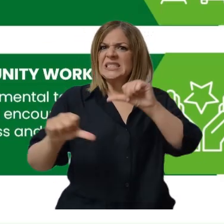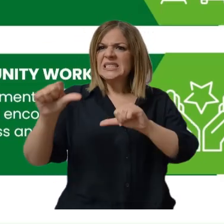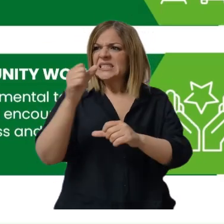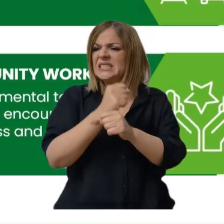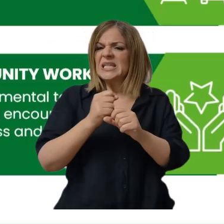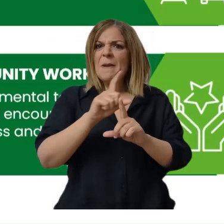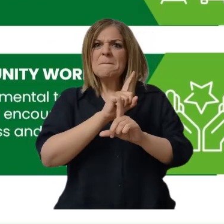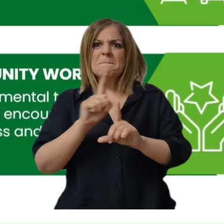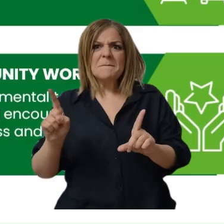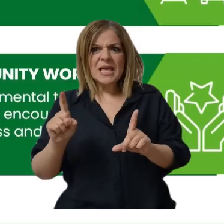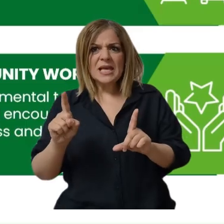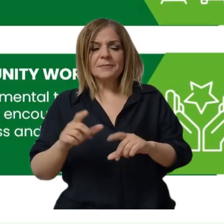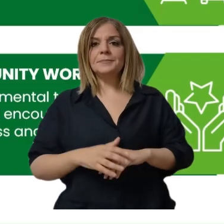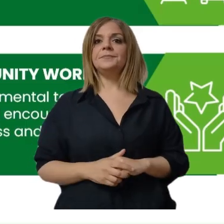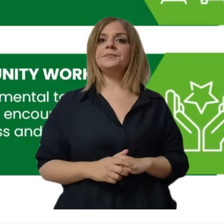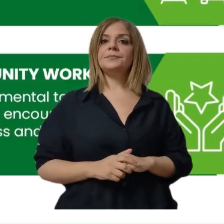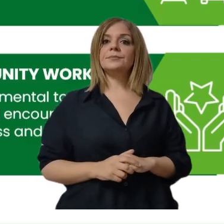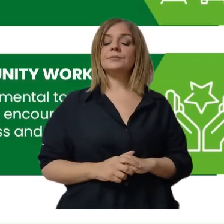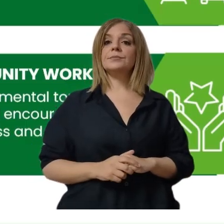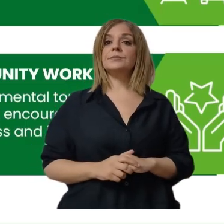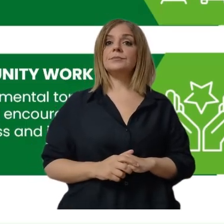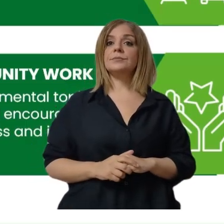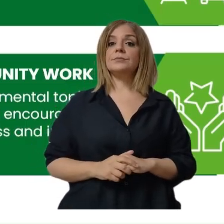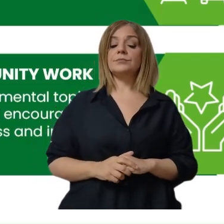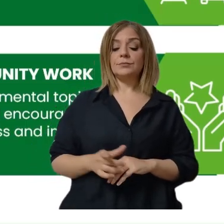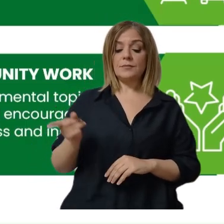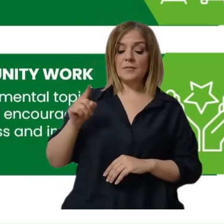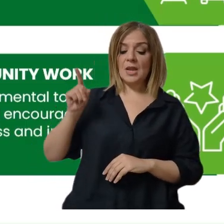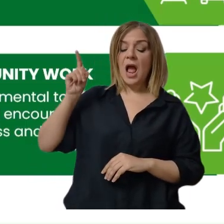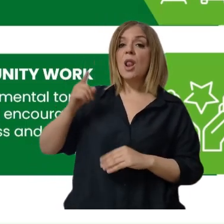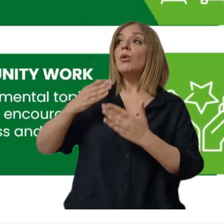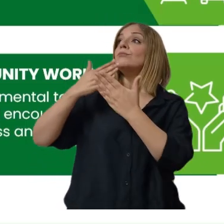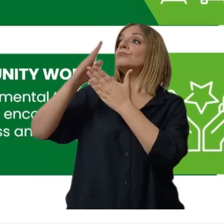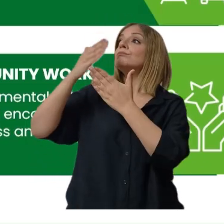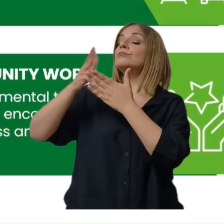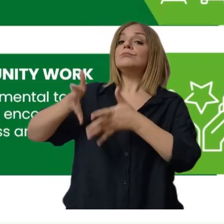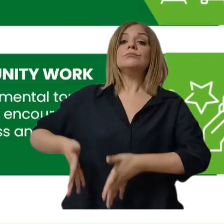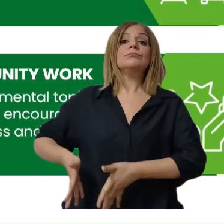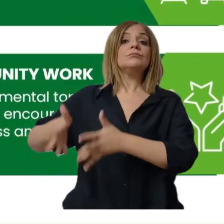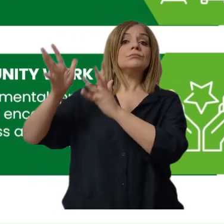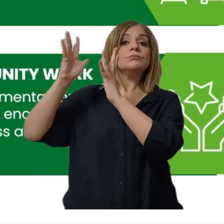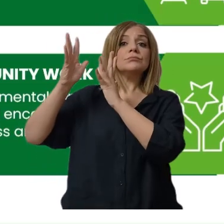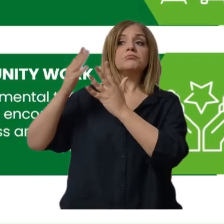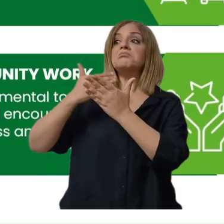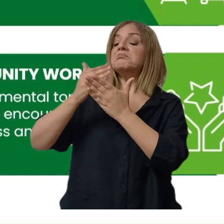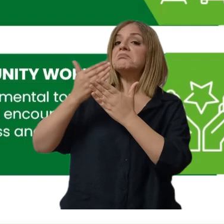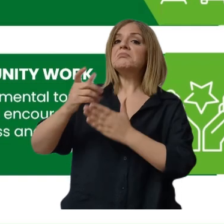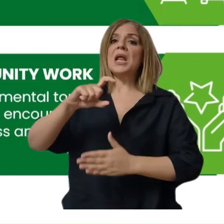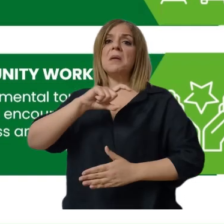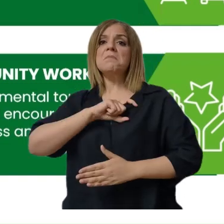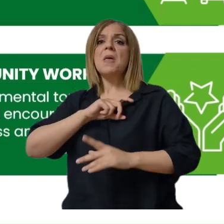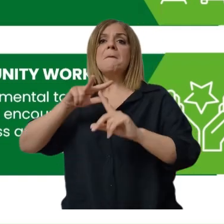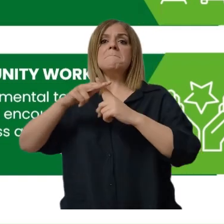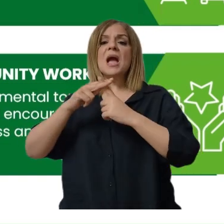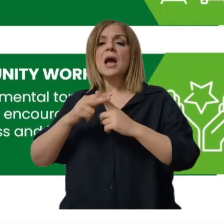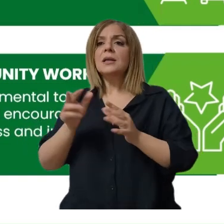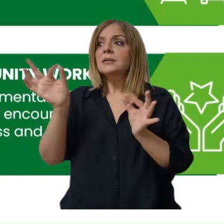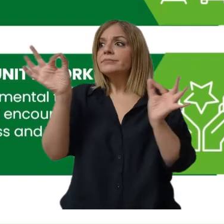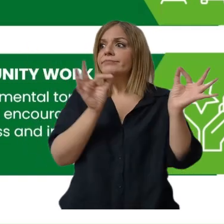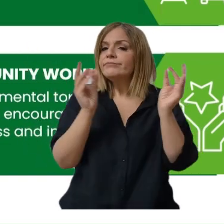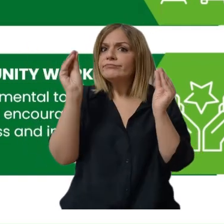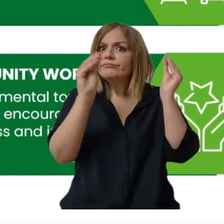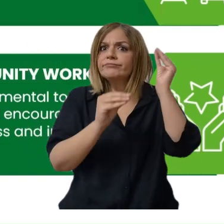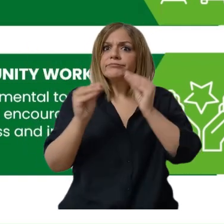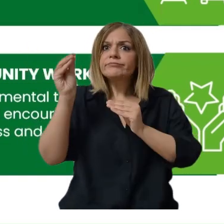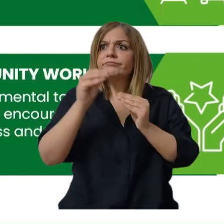use in order to protect the environment. Here, the construction and building, builders engineer can design